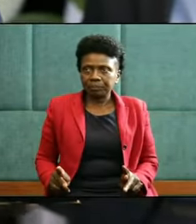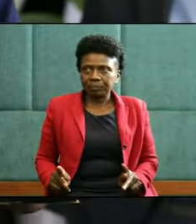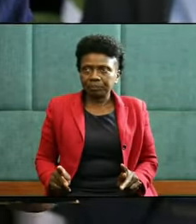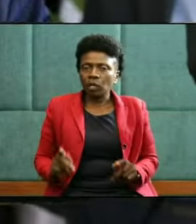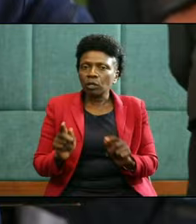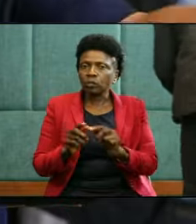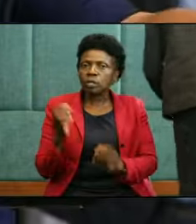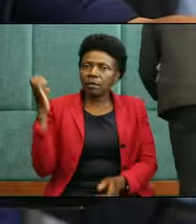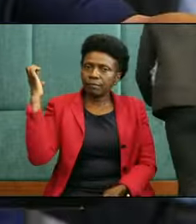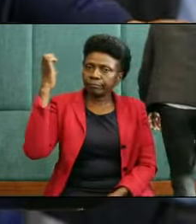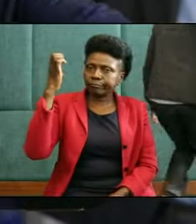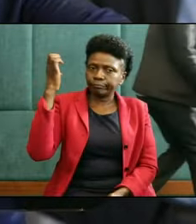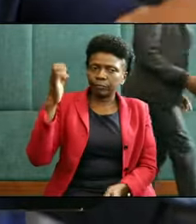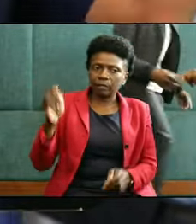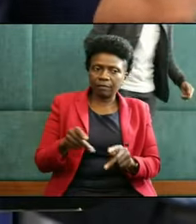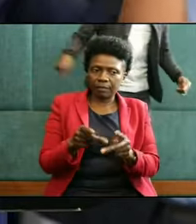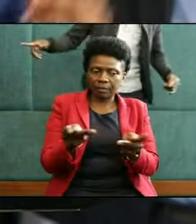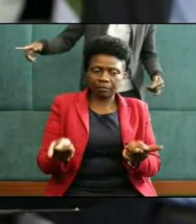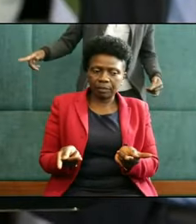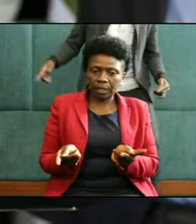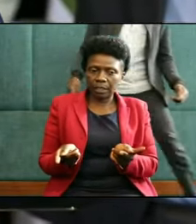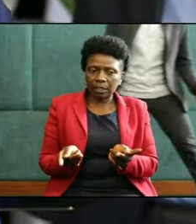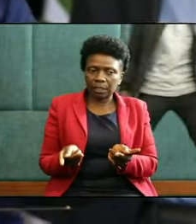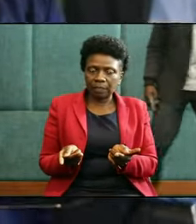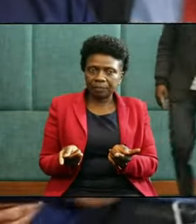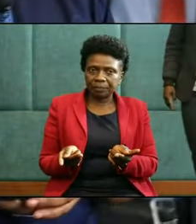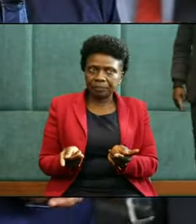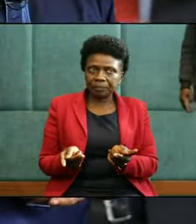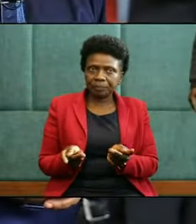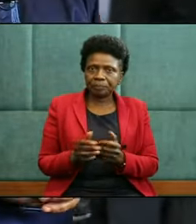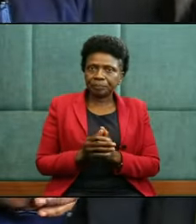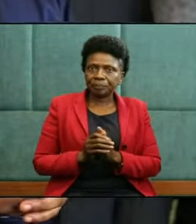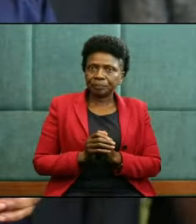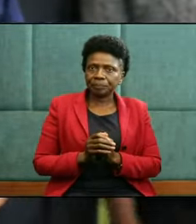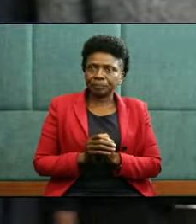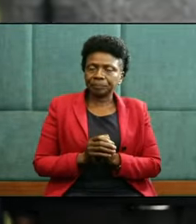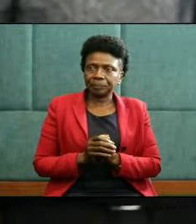meeting. Just lift up your hand. If you are seated here, stand on your feet.